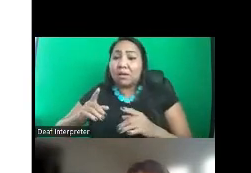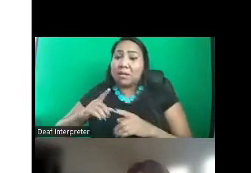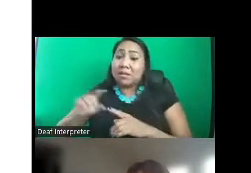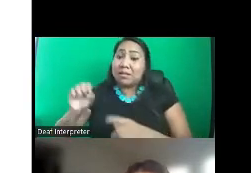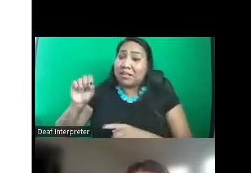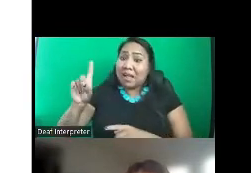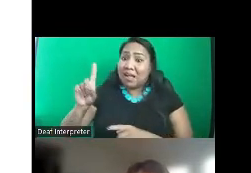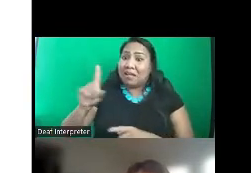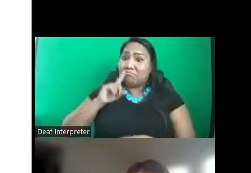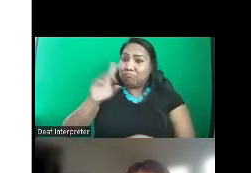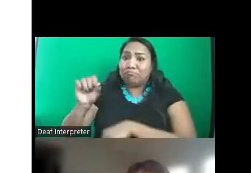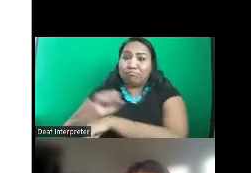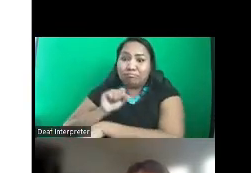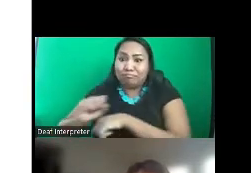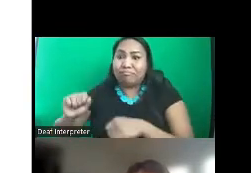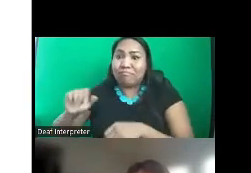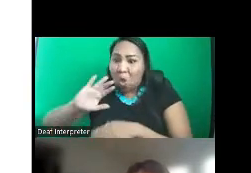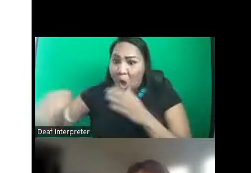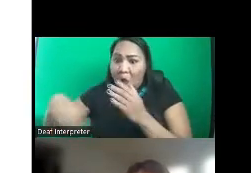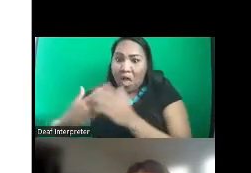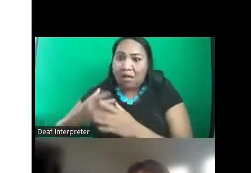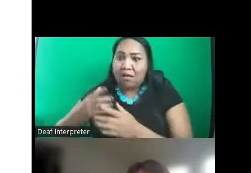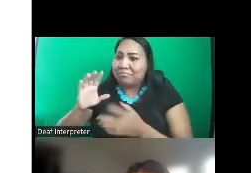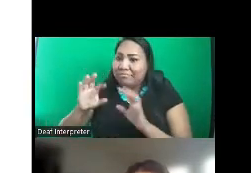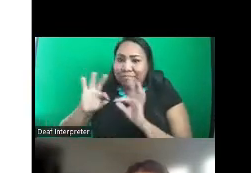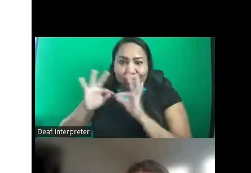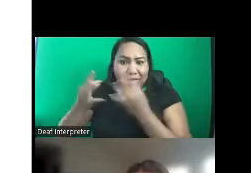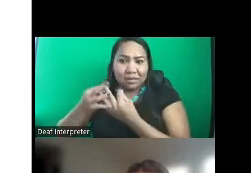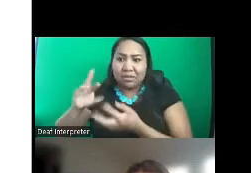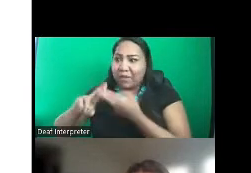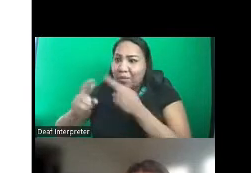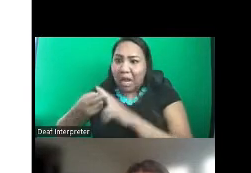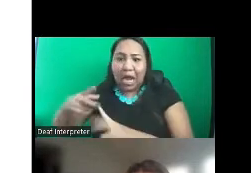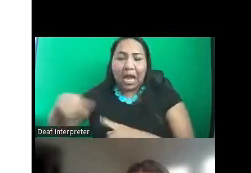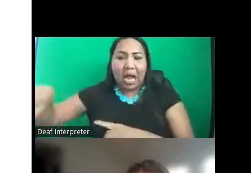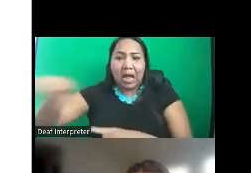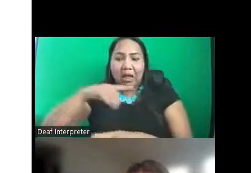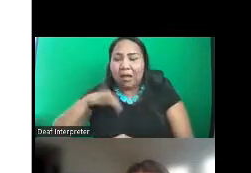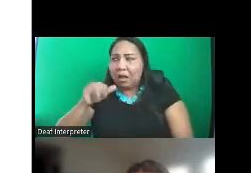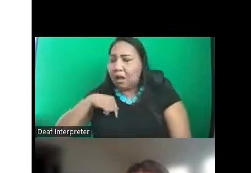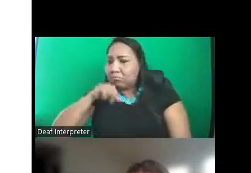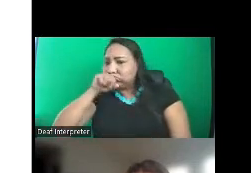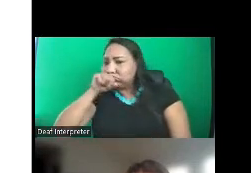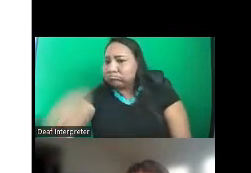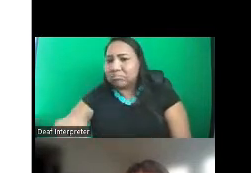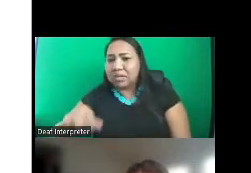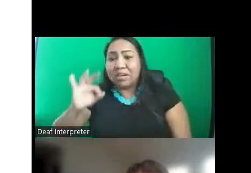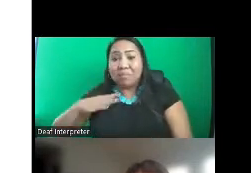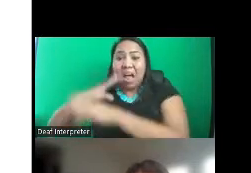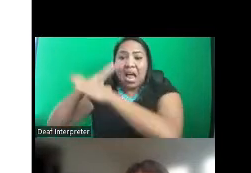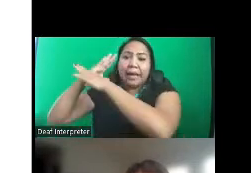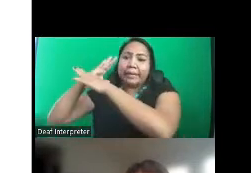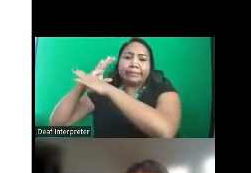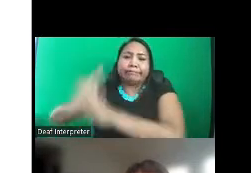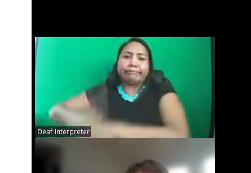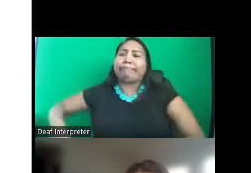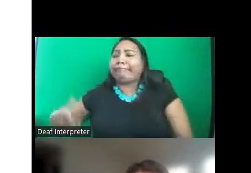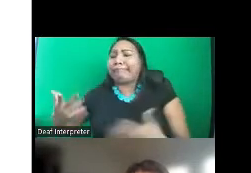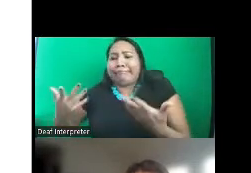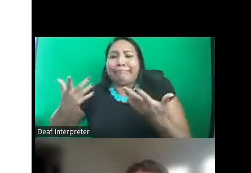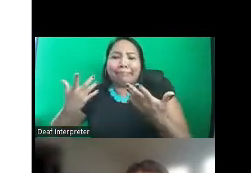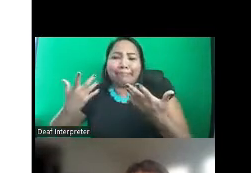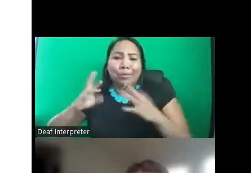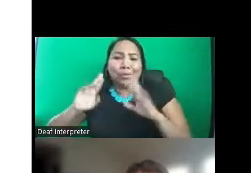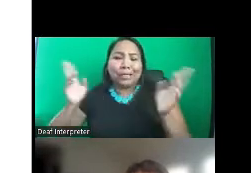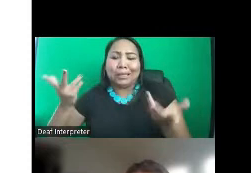that. It just breaks down a wall that can be there. You know, I'm not in there because I'm smarter than you or better than you. You know,